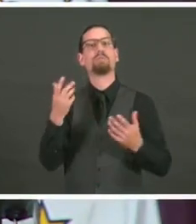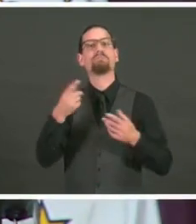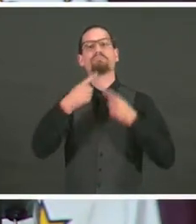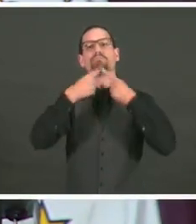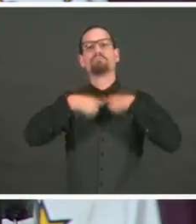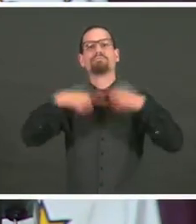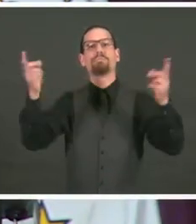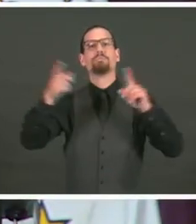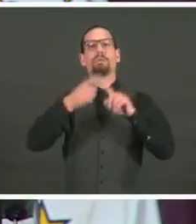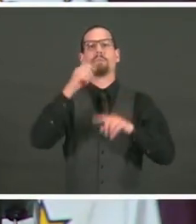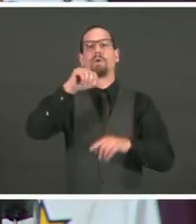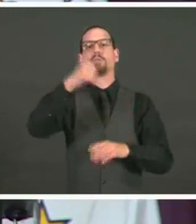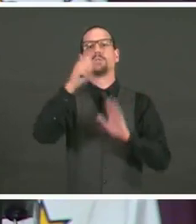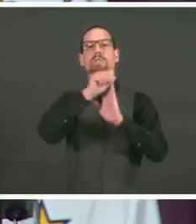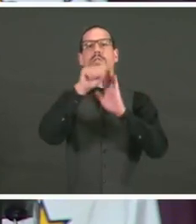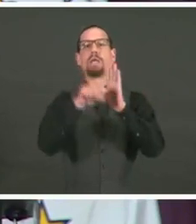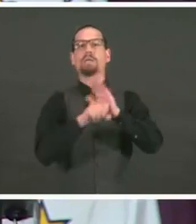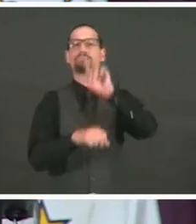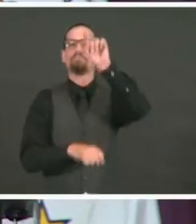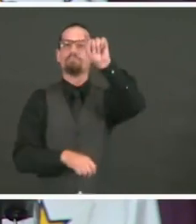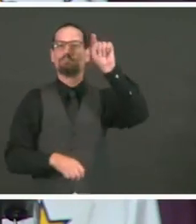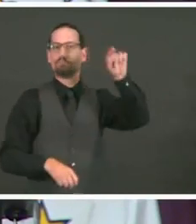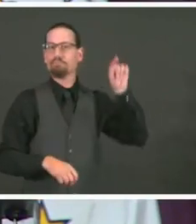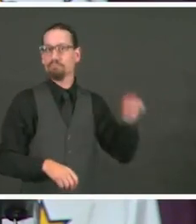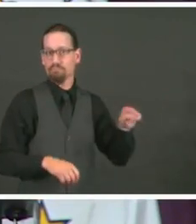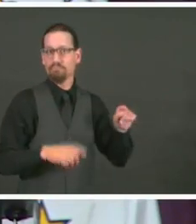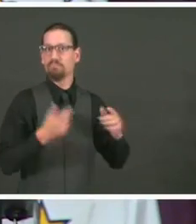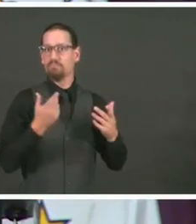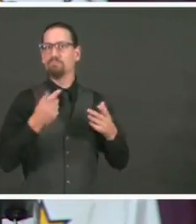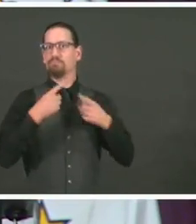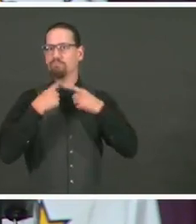travel restrictions on citizens of Rhode Island.